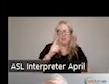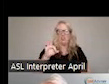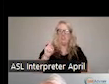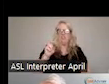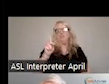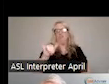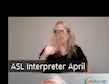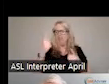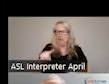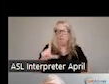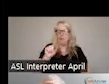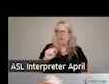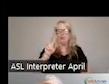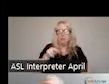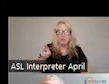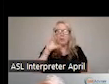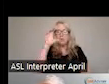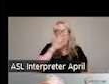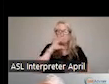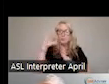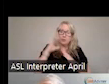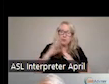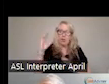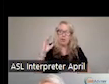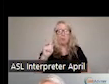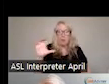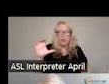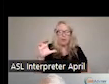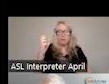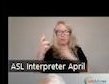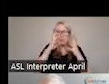in 2022. And guess what's in the top 100 greatest innovations?